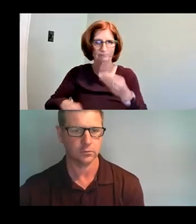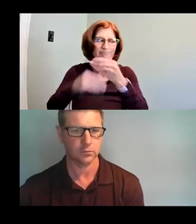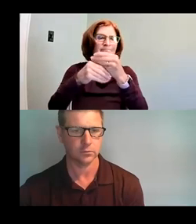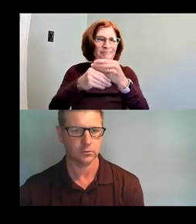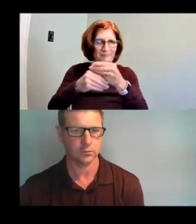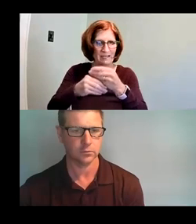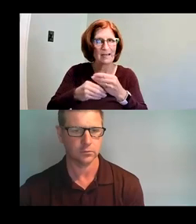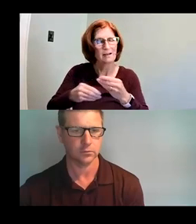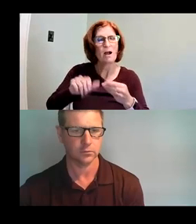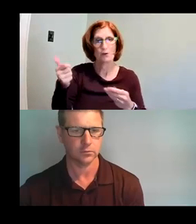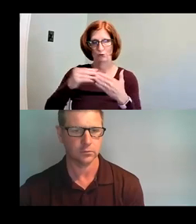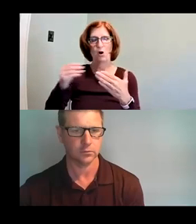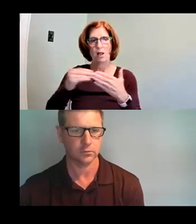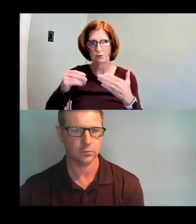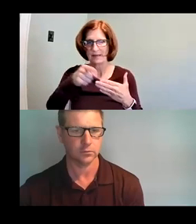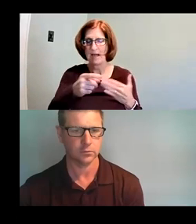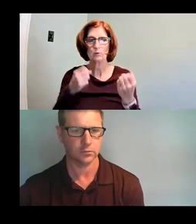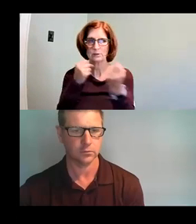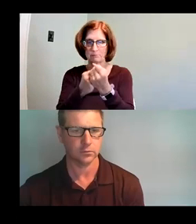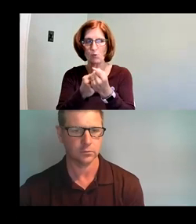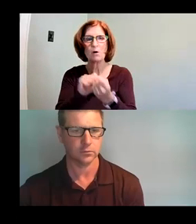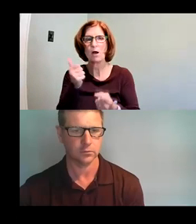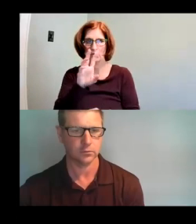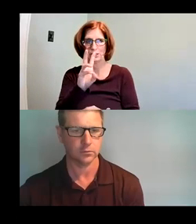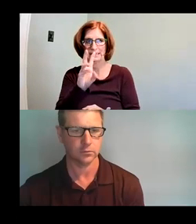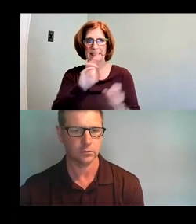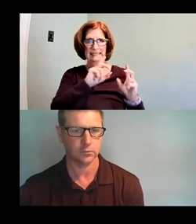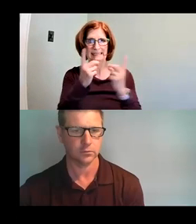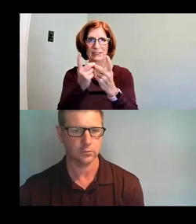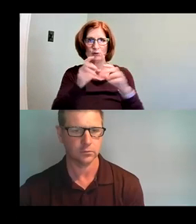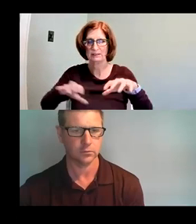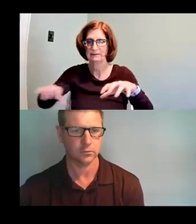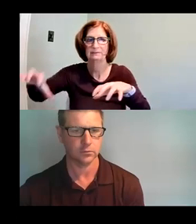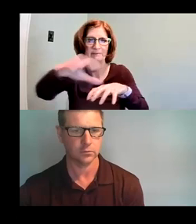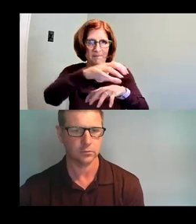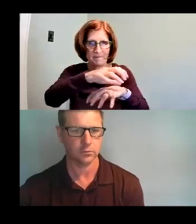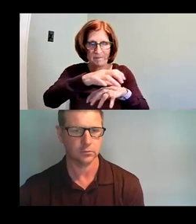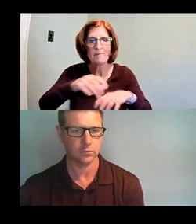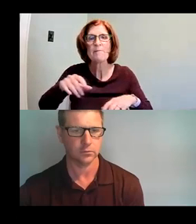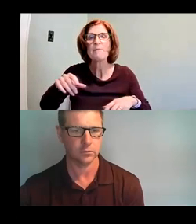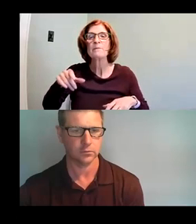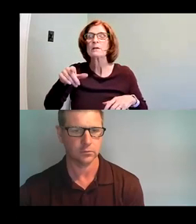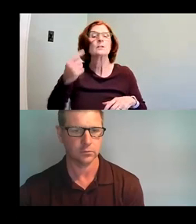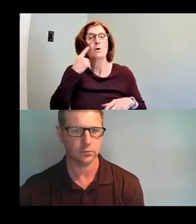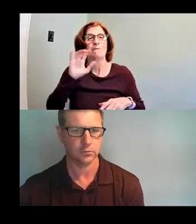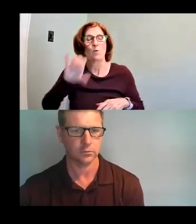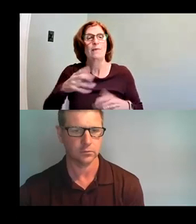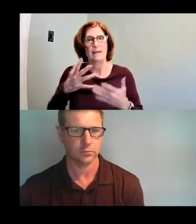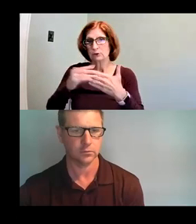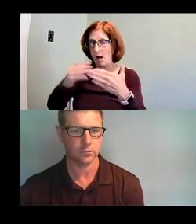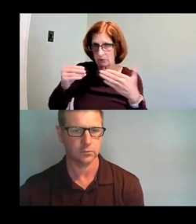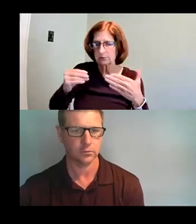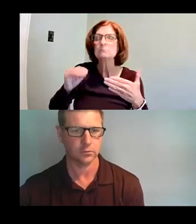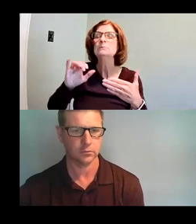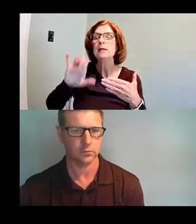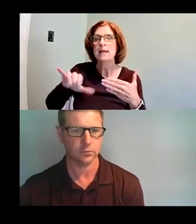will support the other six districts. With the vote today of the ratification of the dollars, it'll also launch